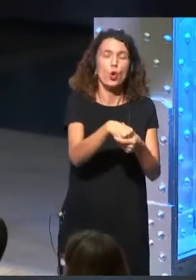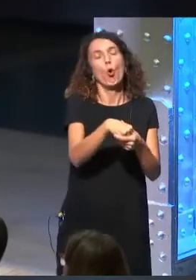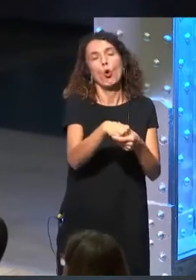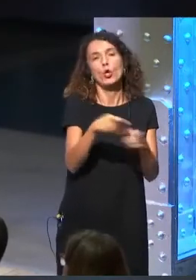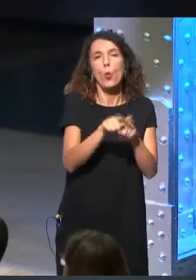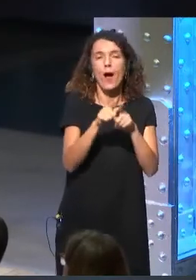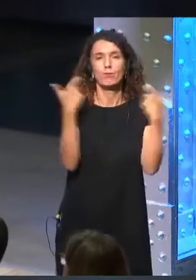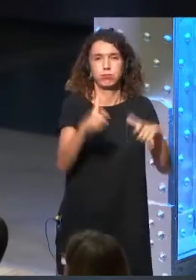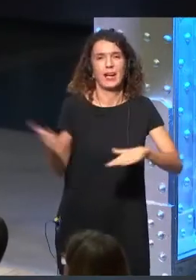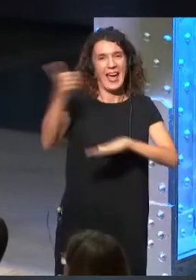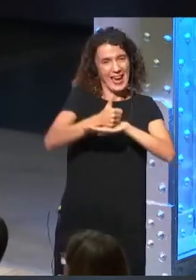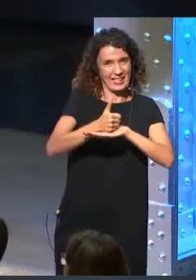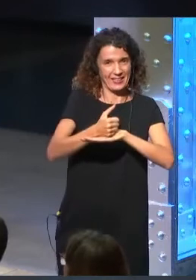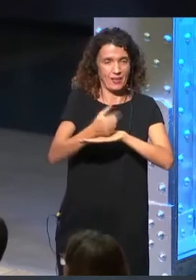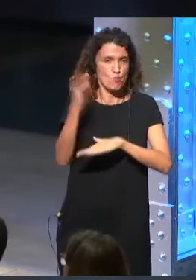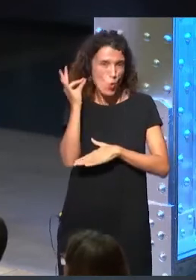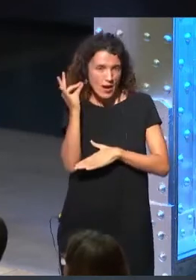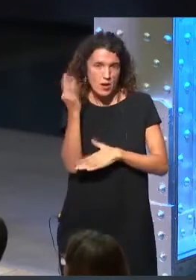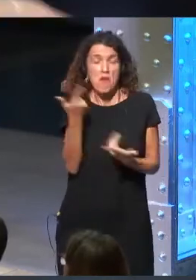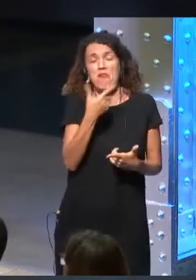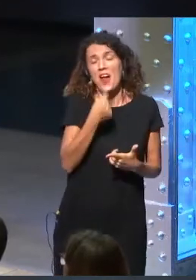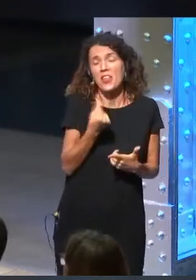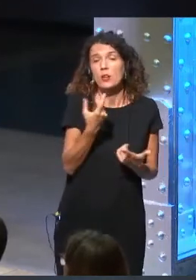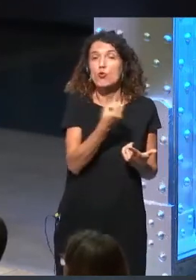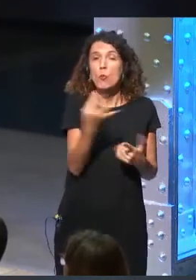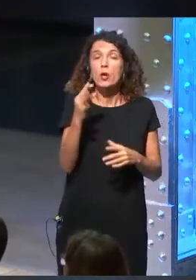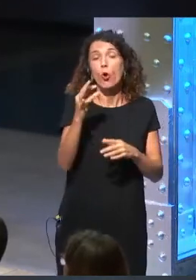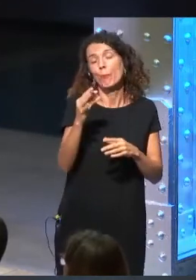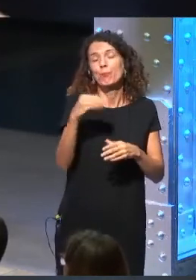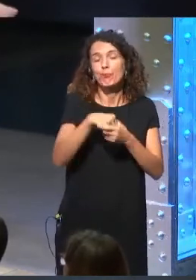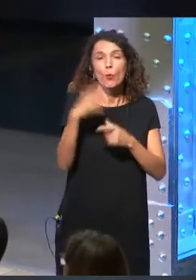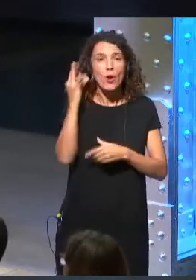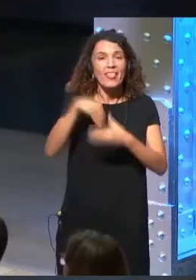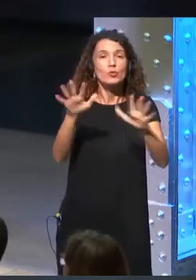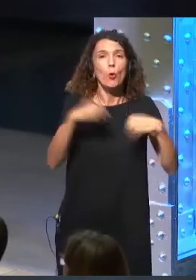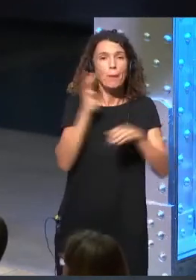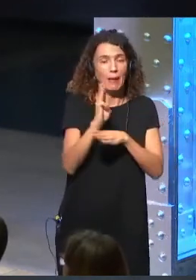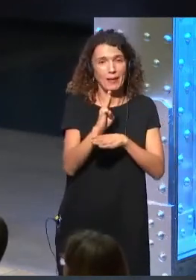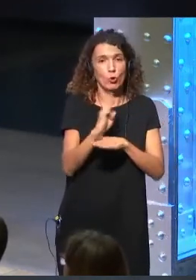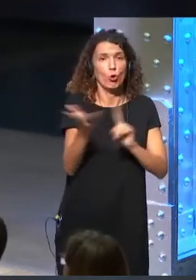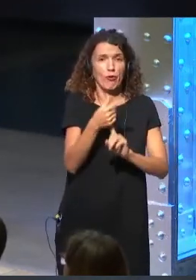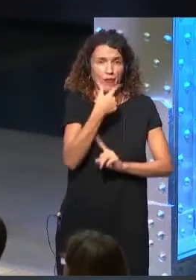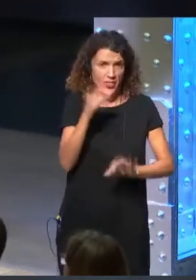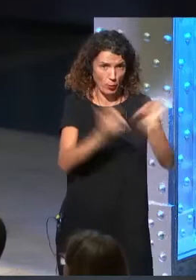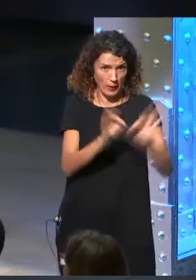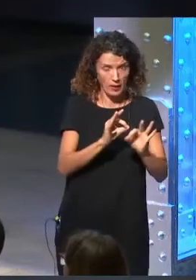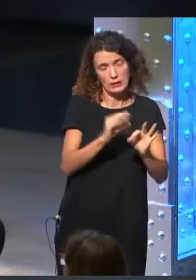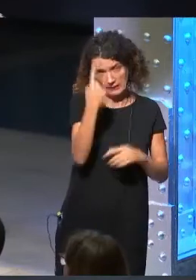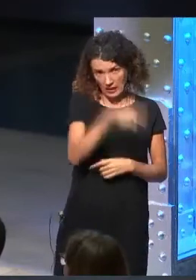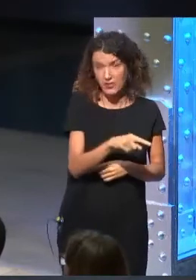It's easy to find out the number of women in Parliament. It's not easy to find out the number of women who